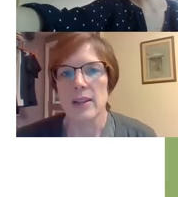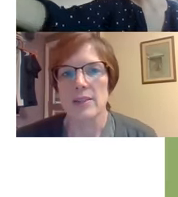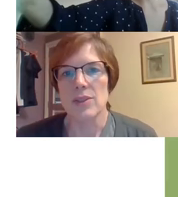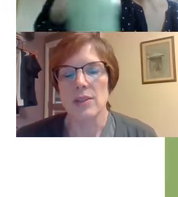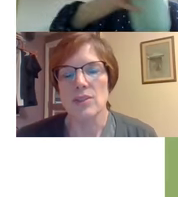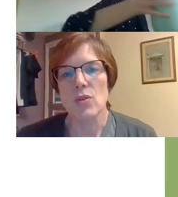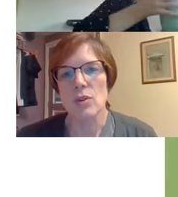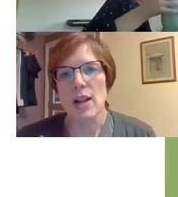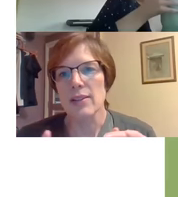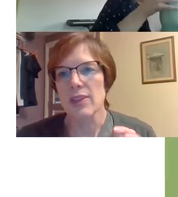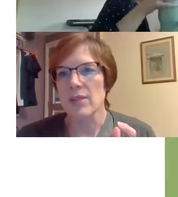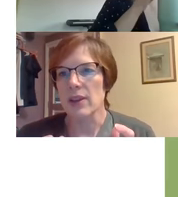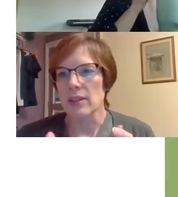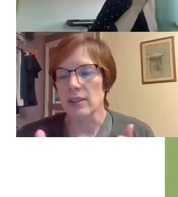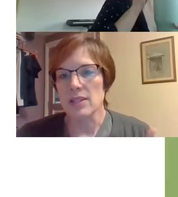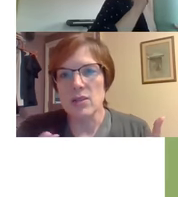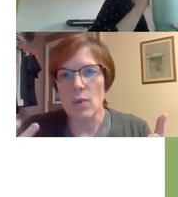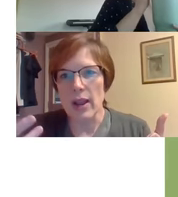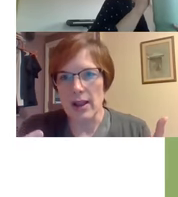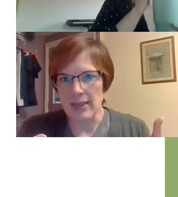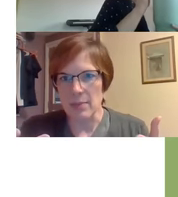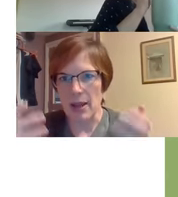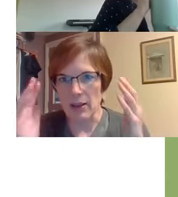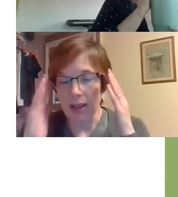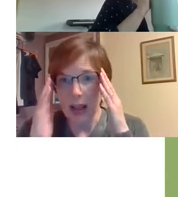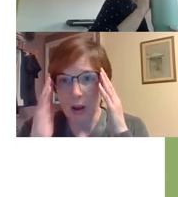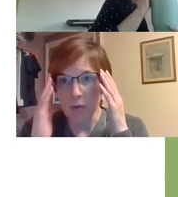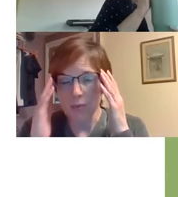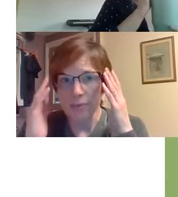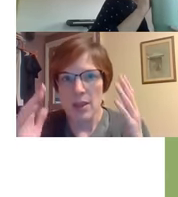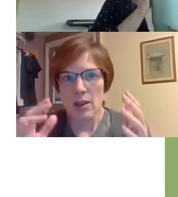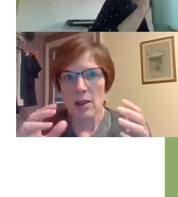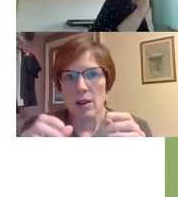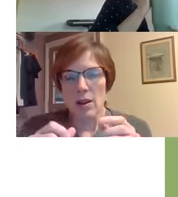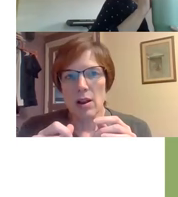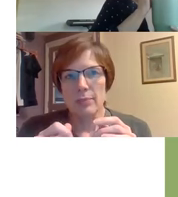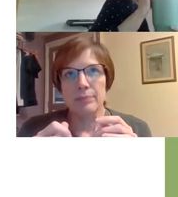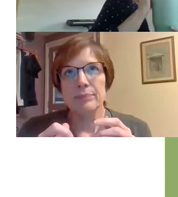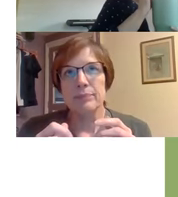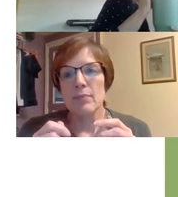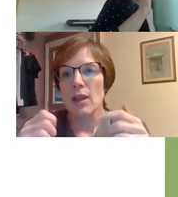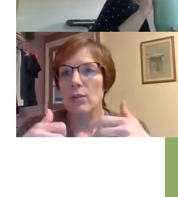And so kind of think of it, this is the way I think about it, how